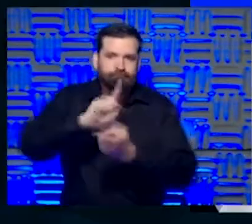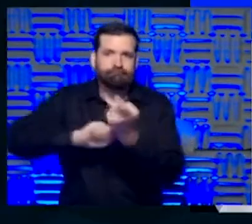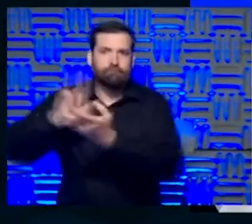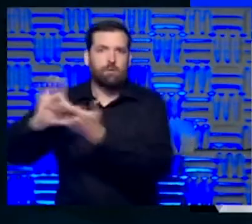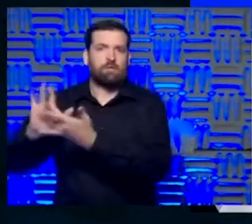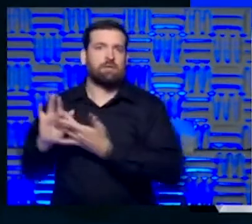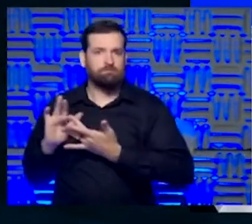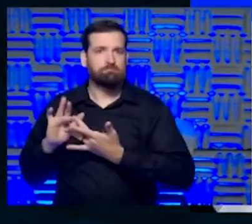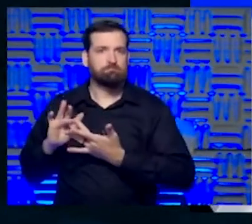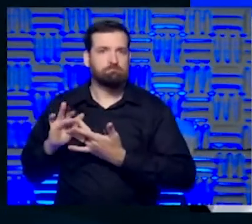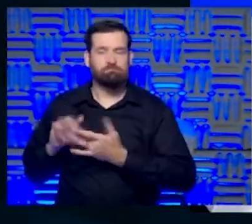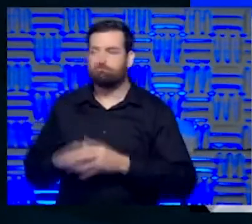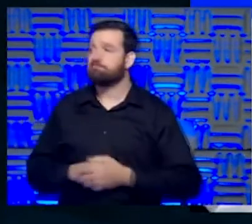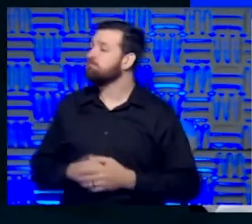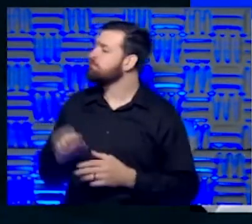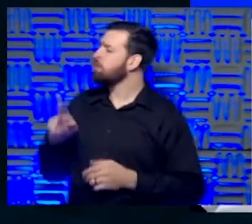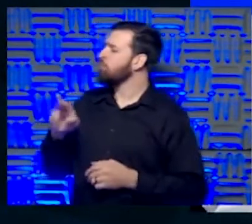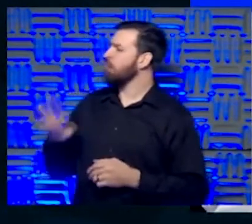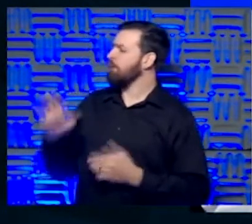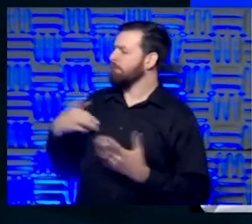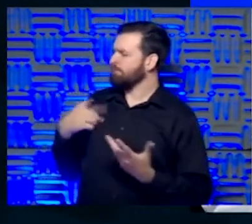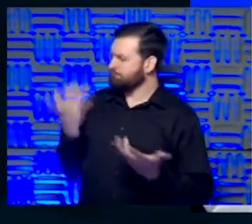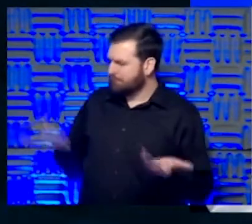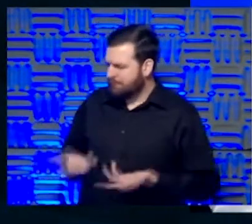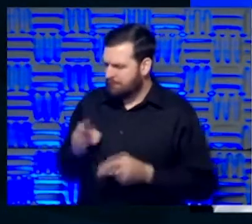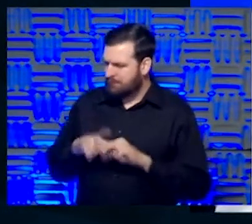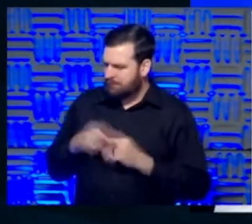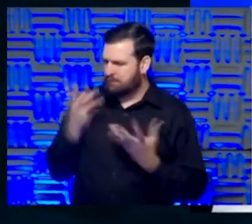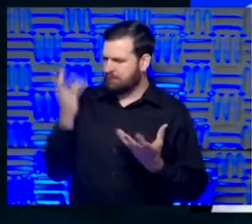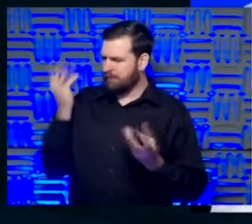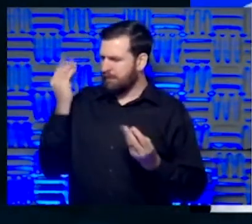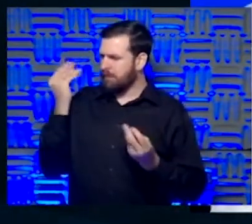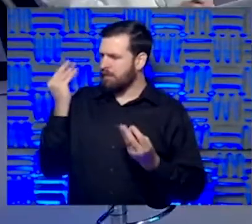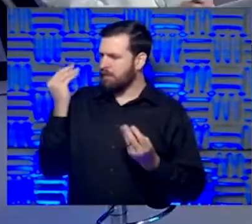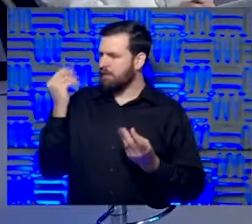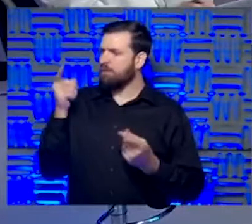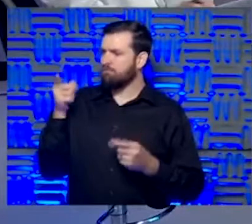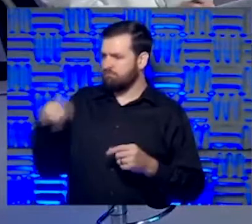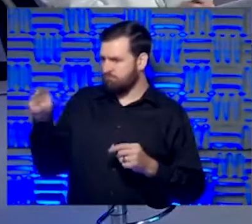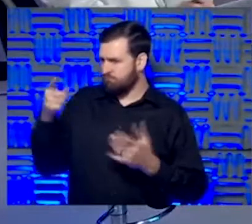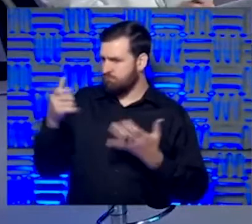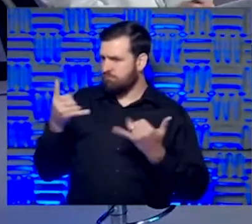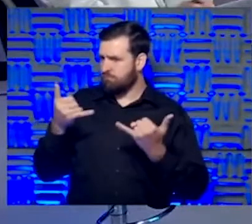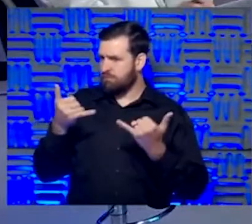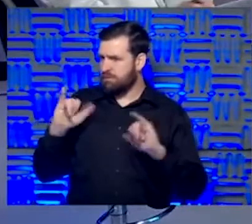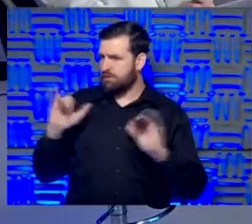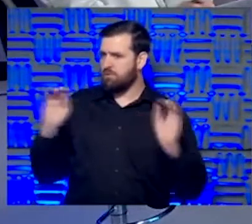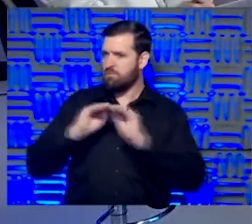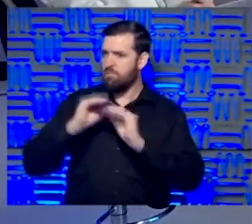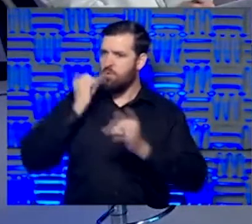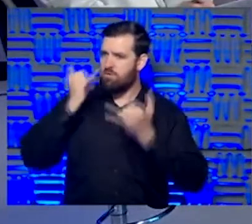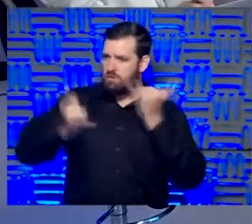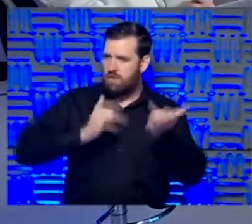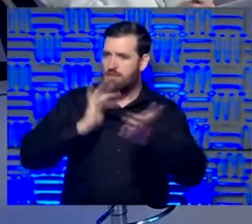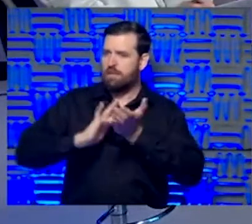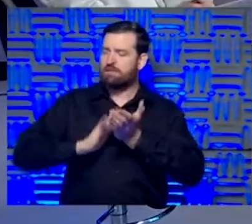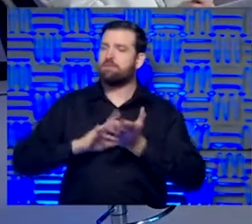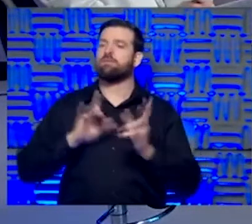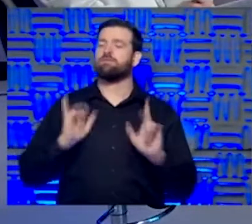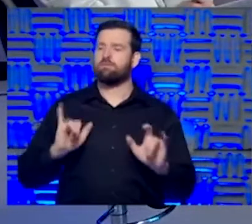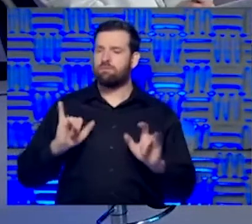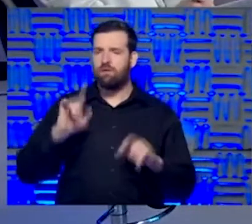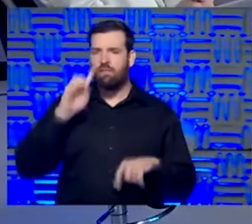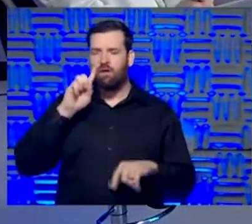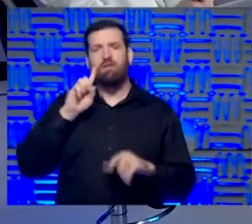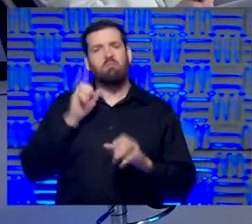with. Rob, I'm sitting here thinking about this whole conversation for a minute, and the fact that you all were still doing more telemedicine, I was struck by. Then I started thinking about, well,